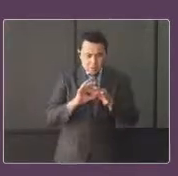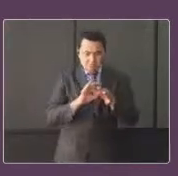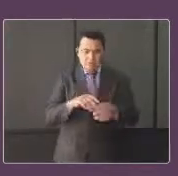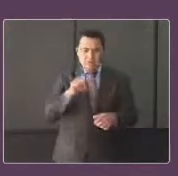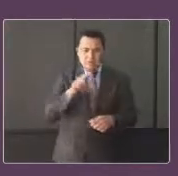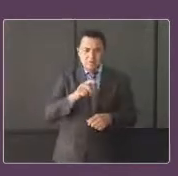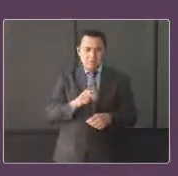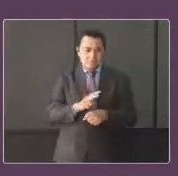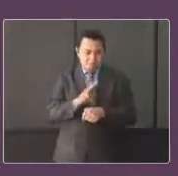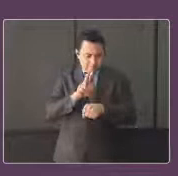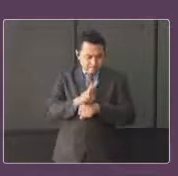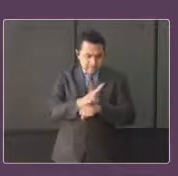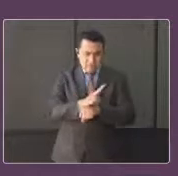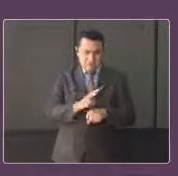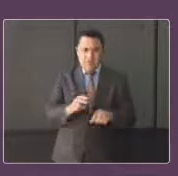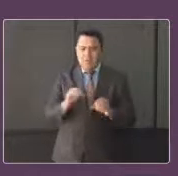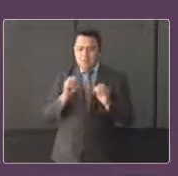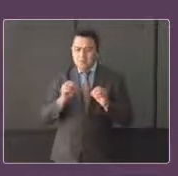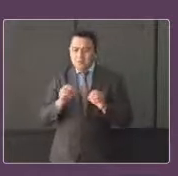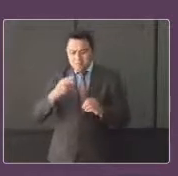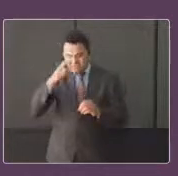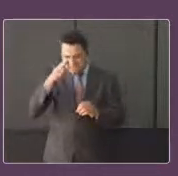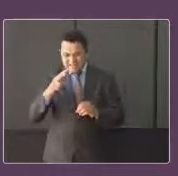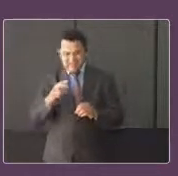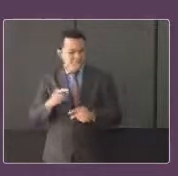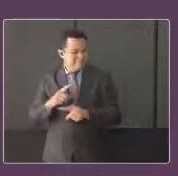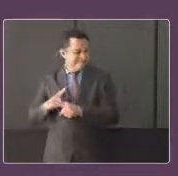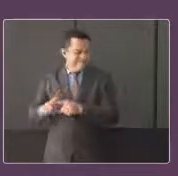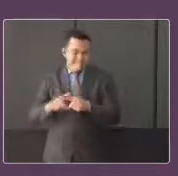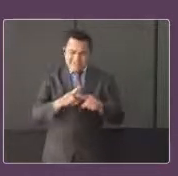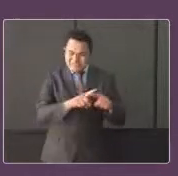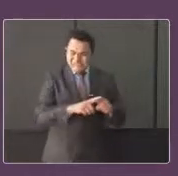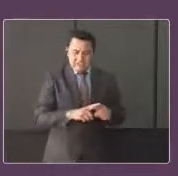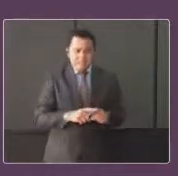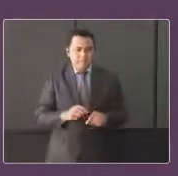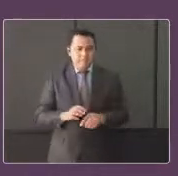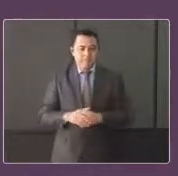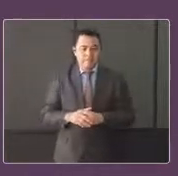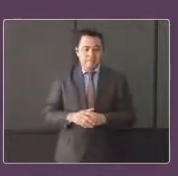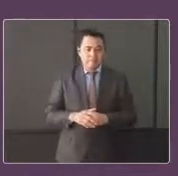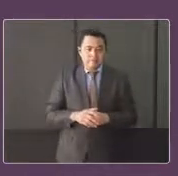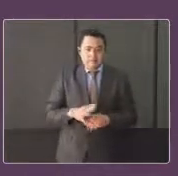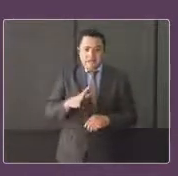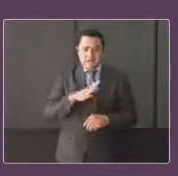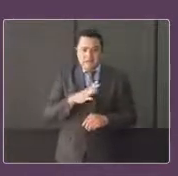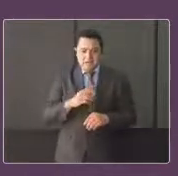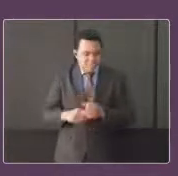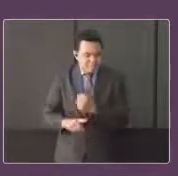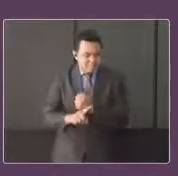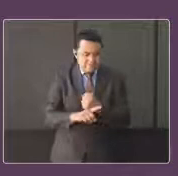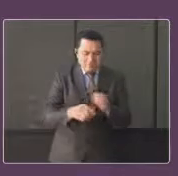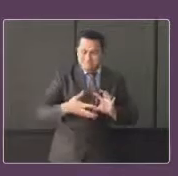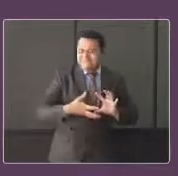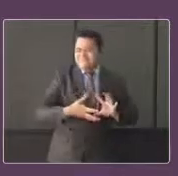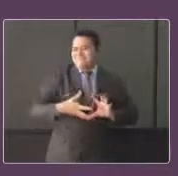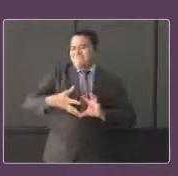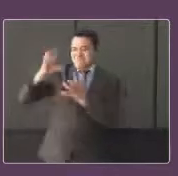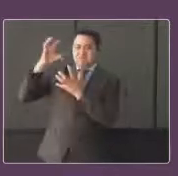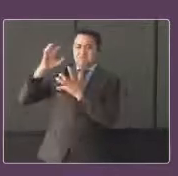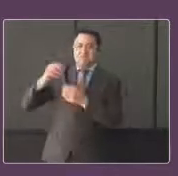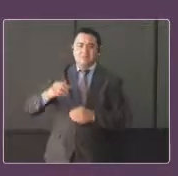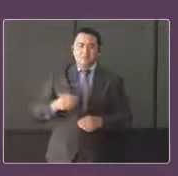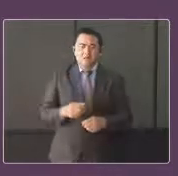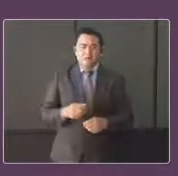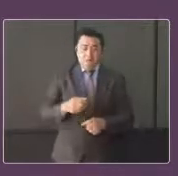Peruvian, Venezuelan, Mexican. Peru and Lima are affected precisely by the